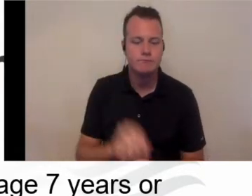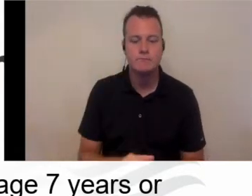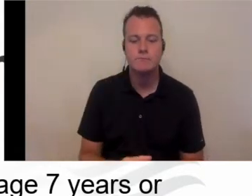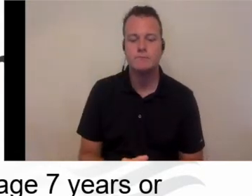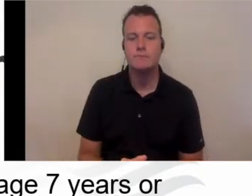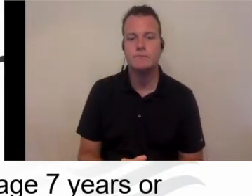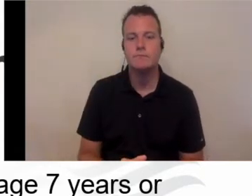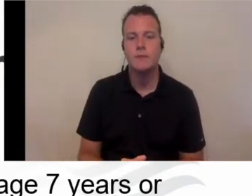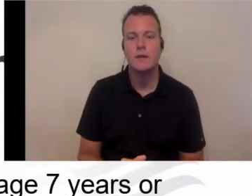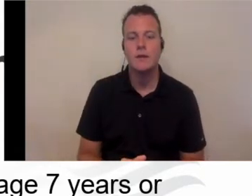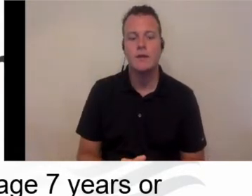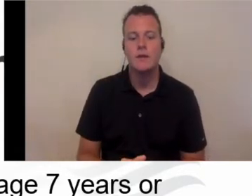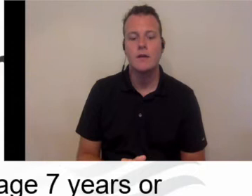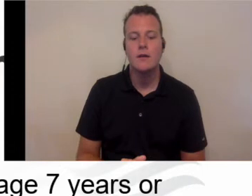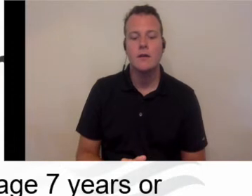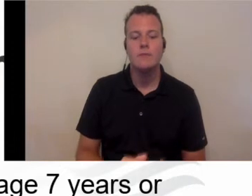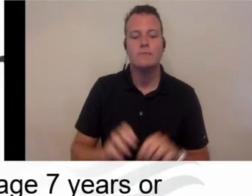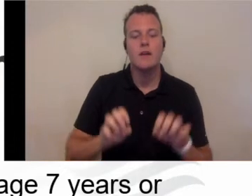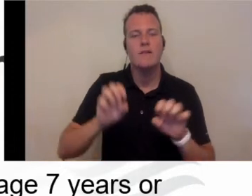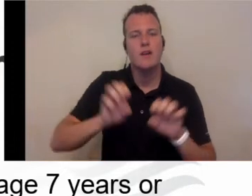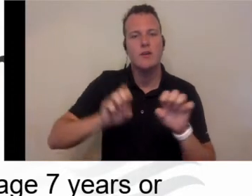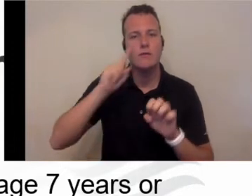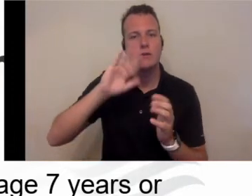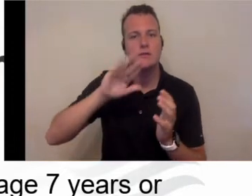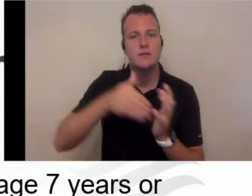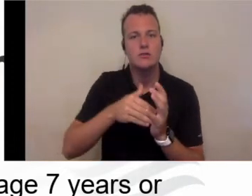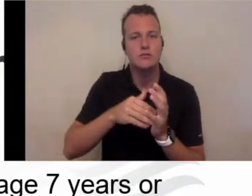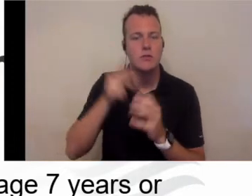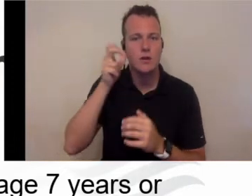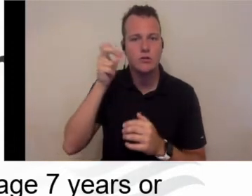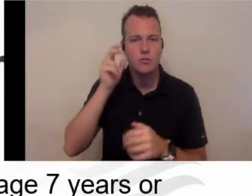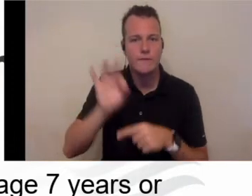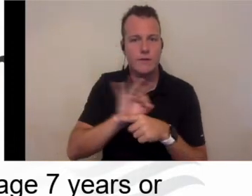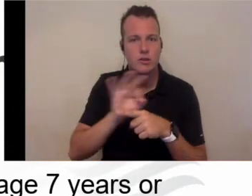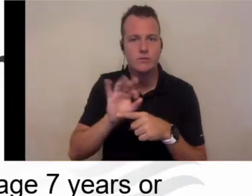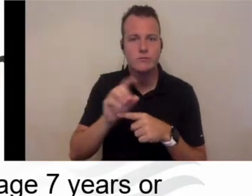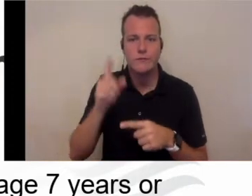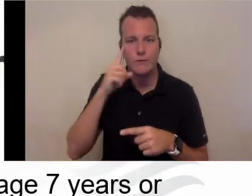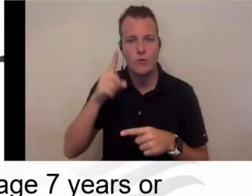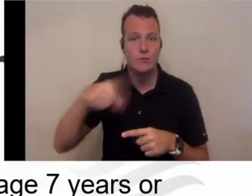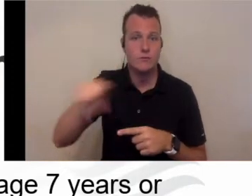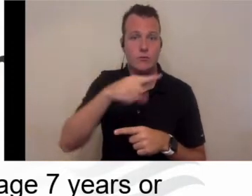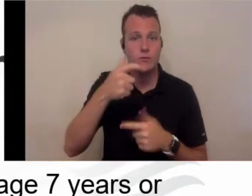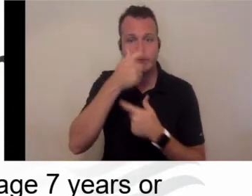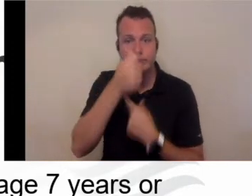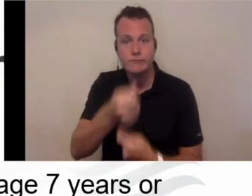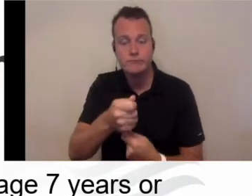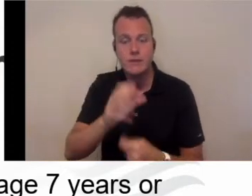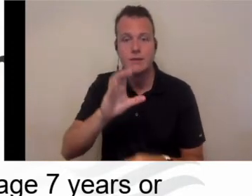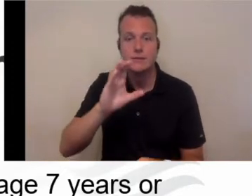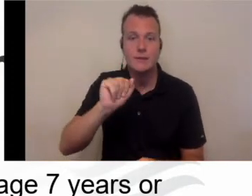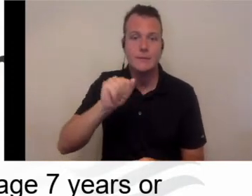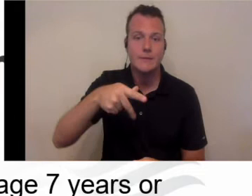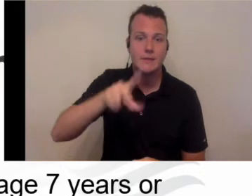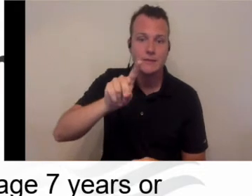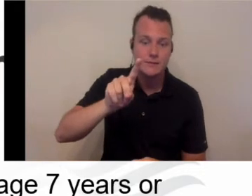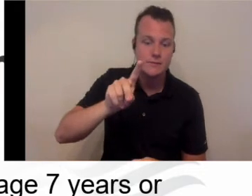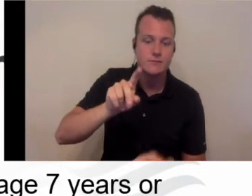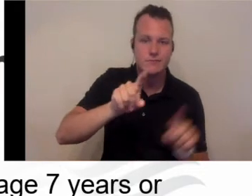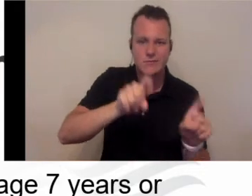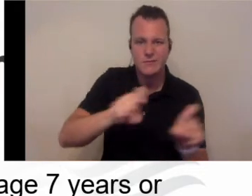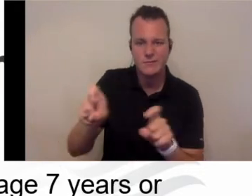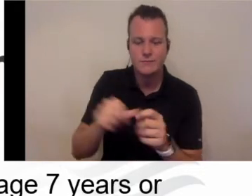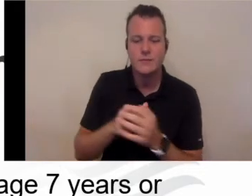Evaluation of central auditory function, for those of you who want to do central auditory testing, processing testing, these are also